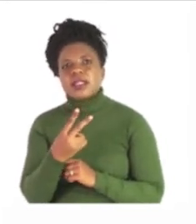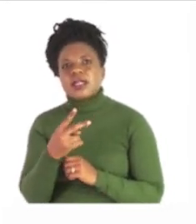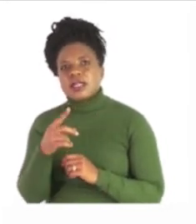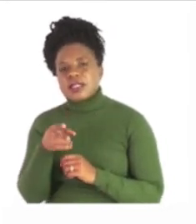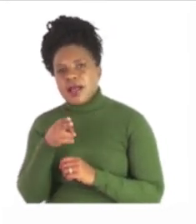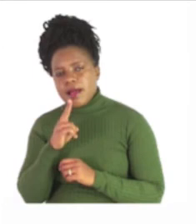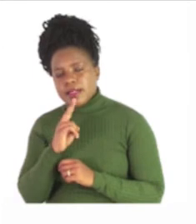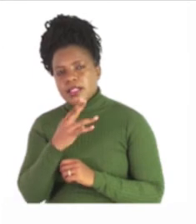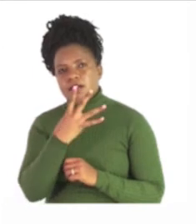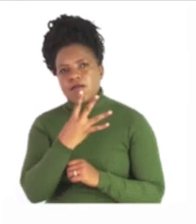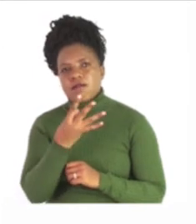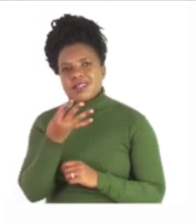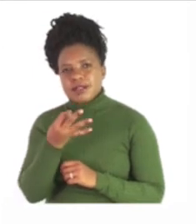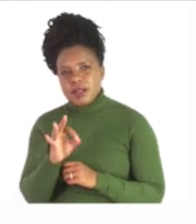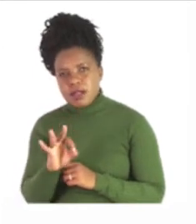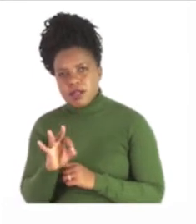times 8 gives you